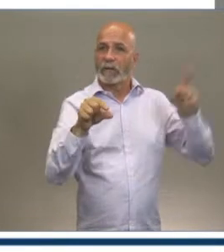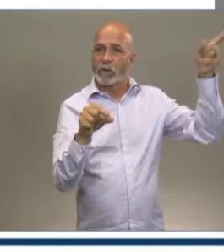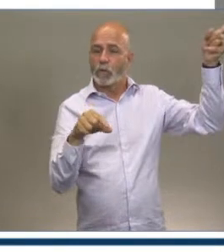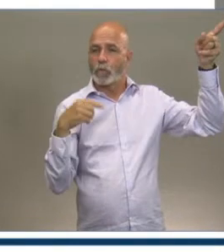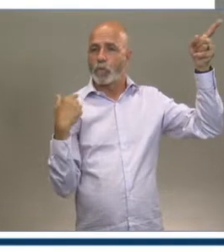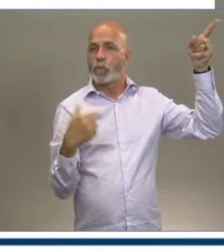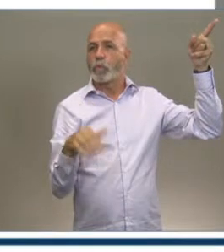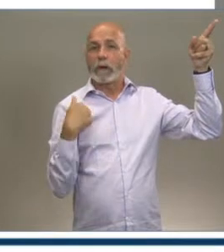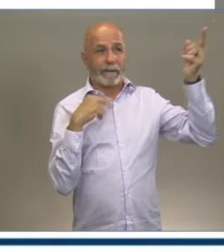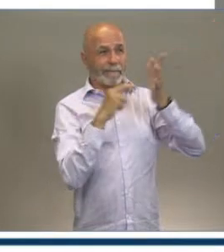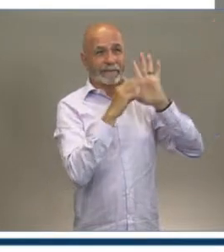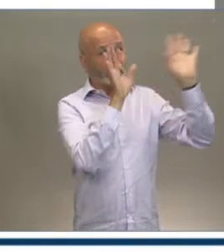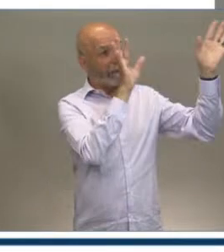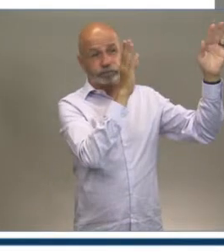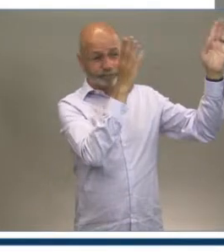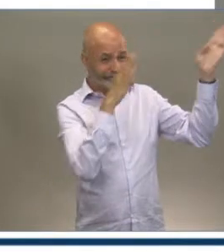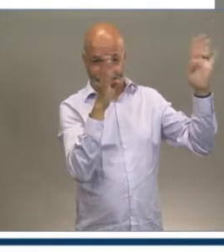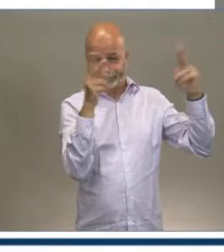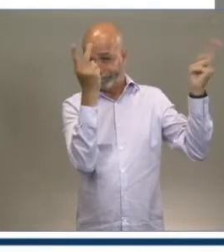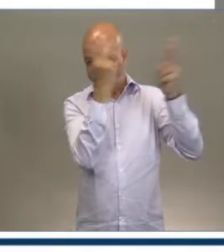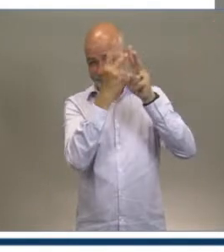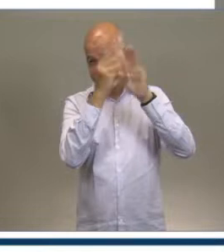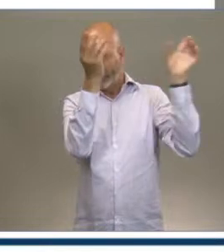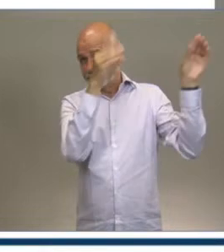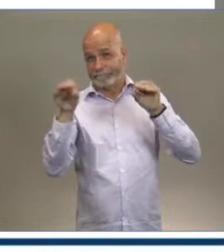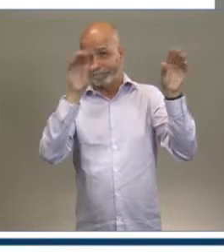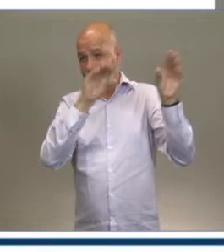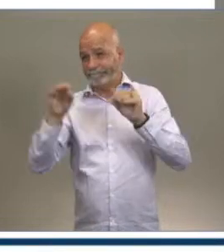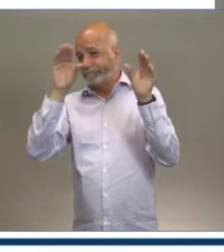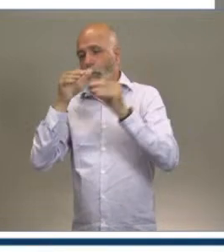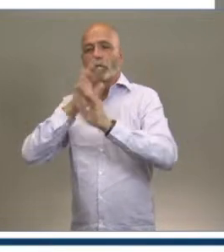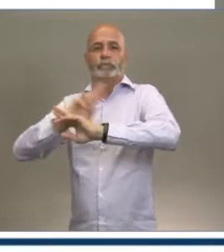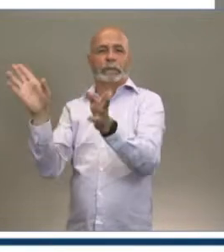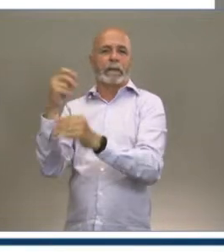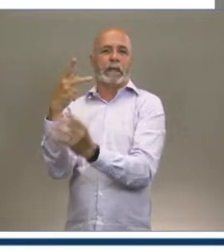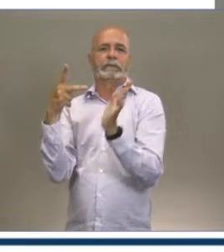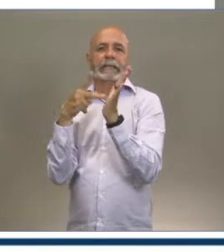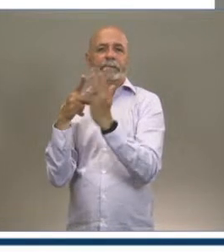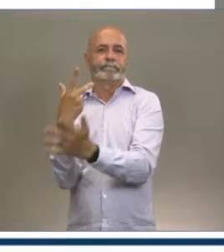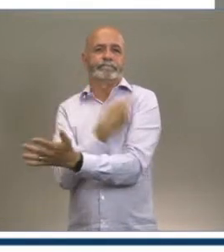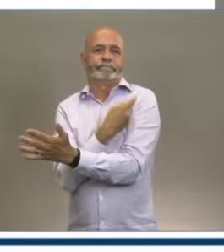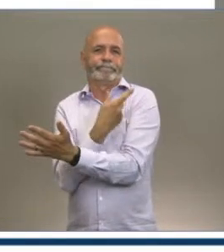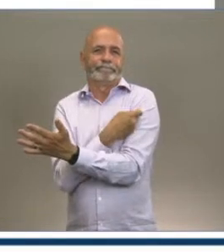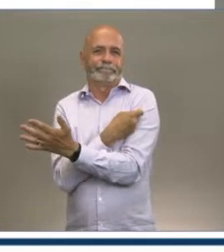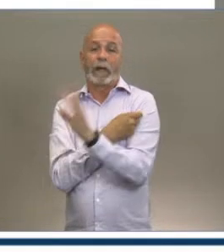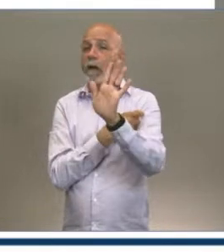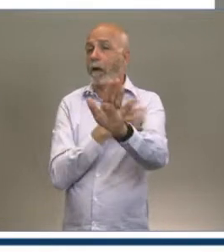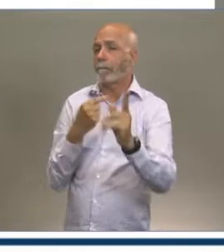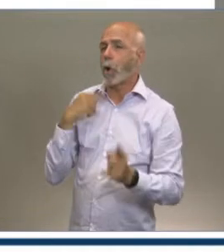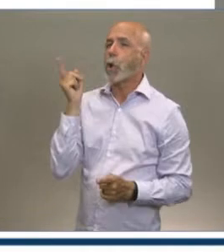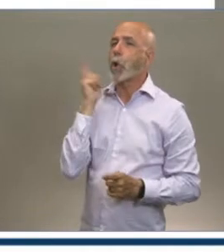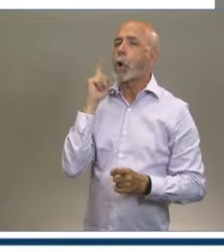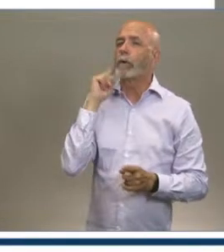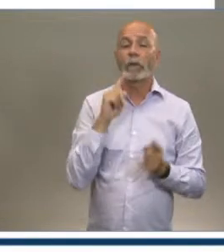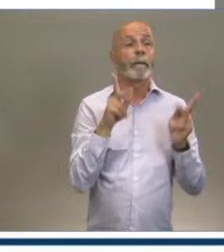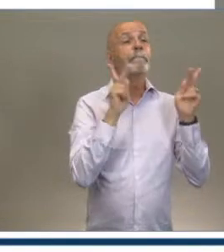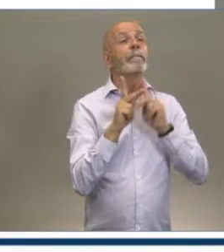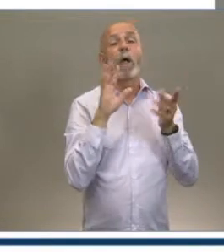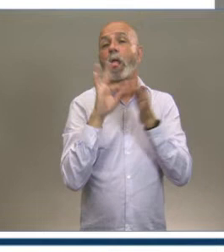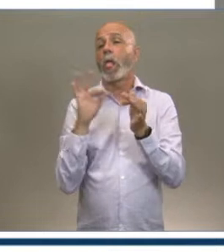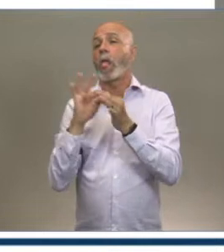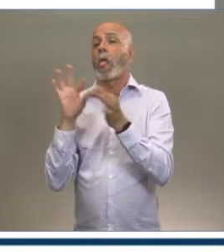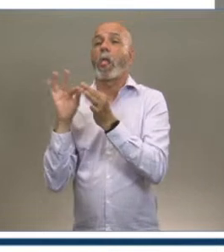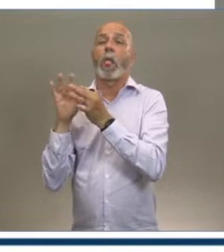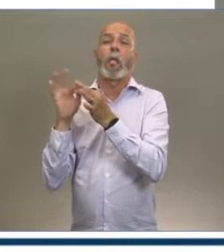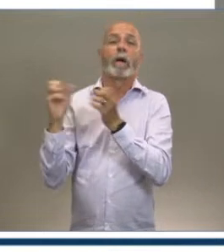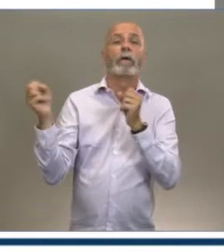frame for people getting their second dose of vaccine. I'm hearing many stories of people that they're moving up their second appointment anywhere